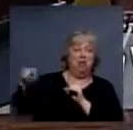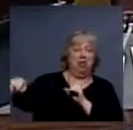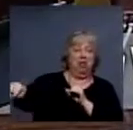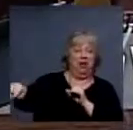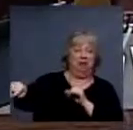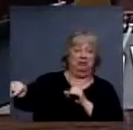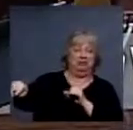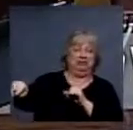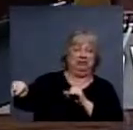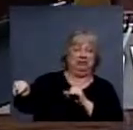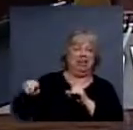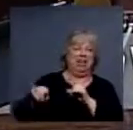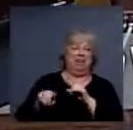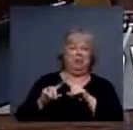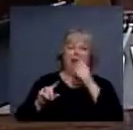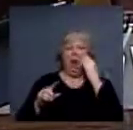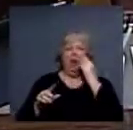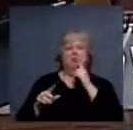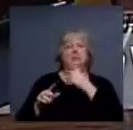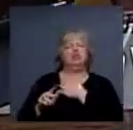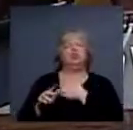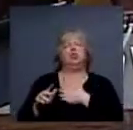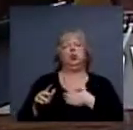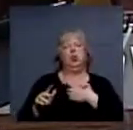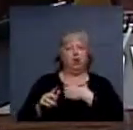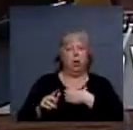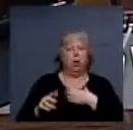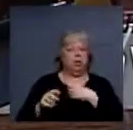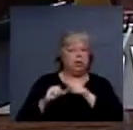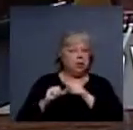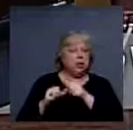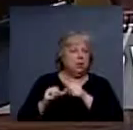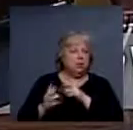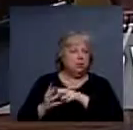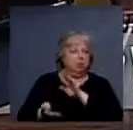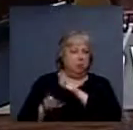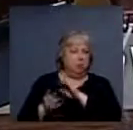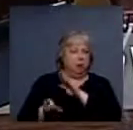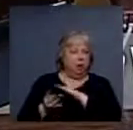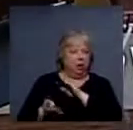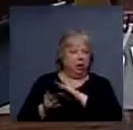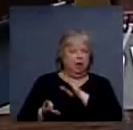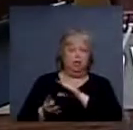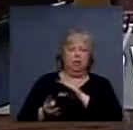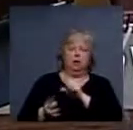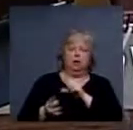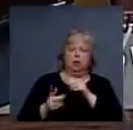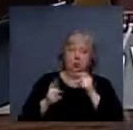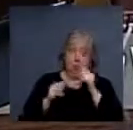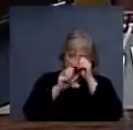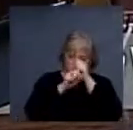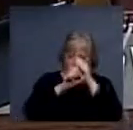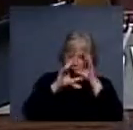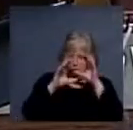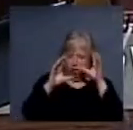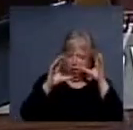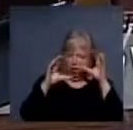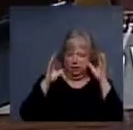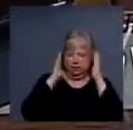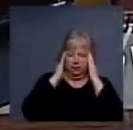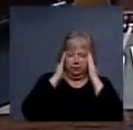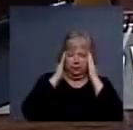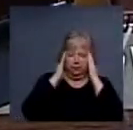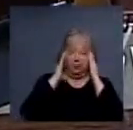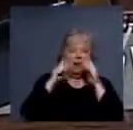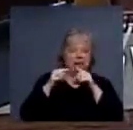saying, I know it's annoying, the constant barking. So I was trying to get a visualization in my mind as